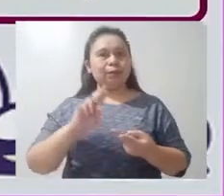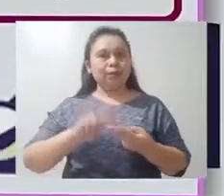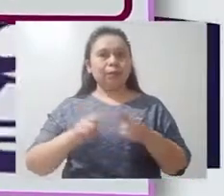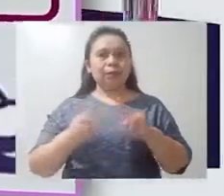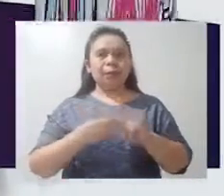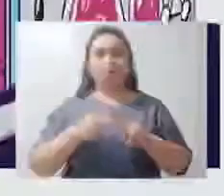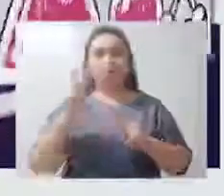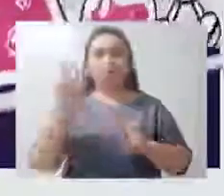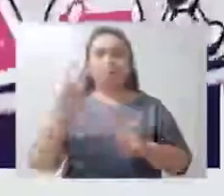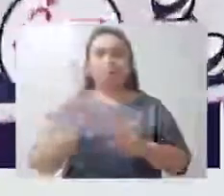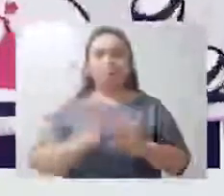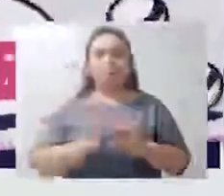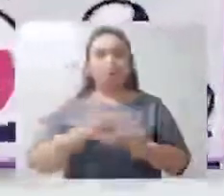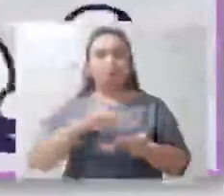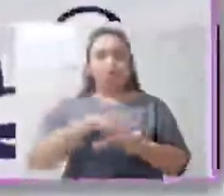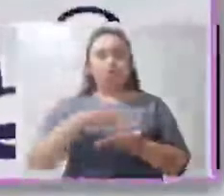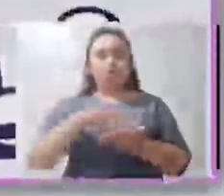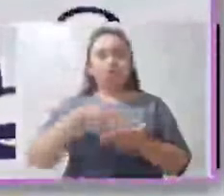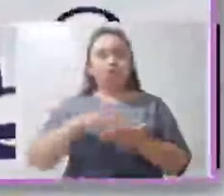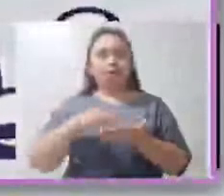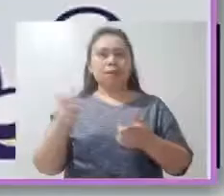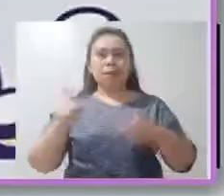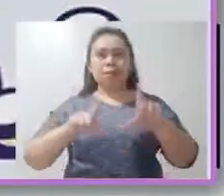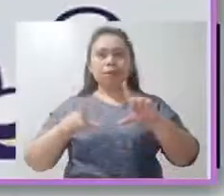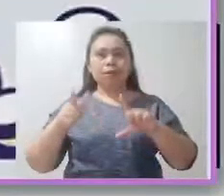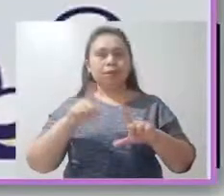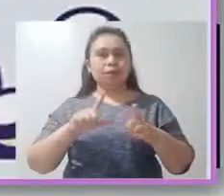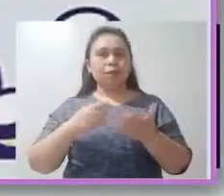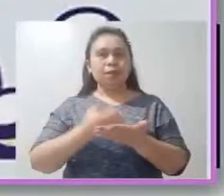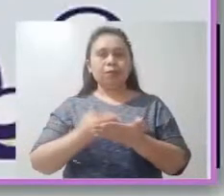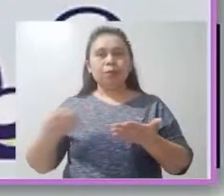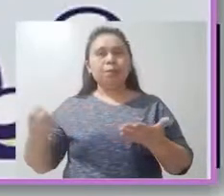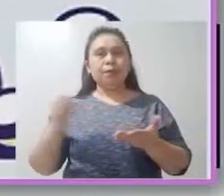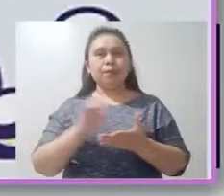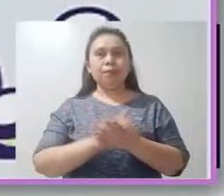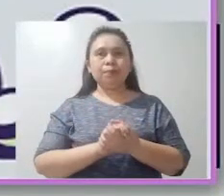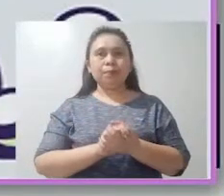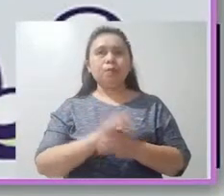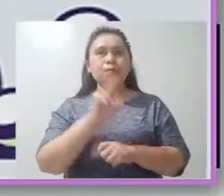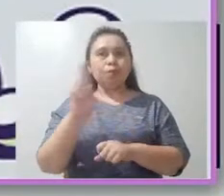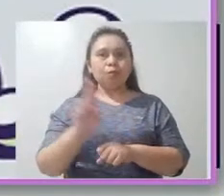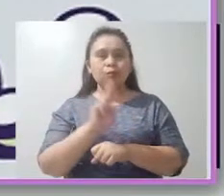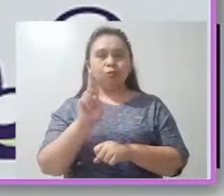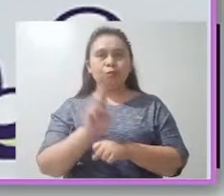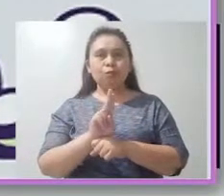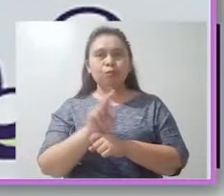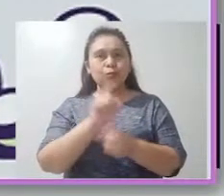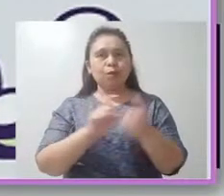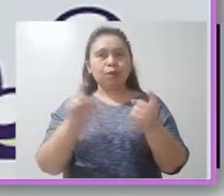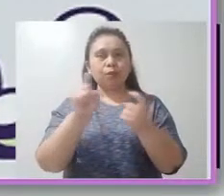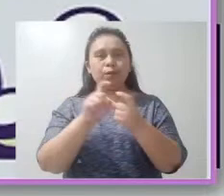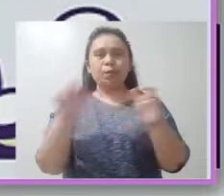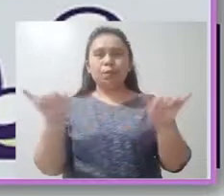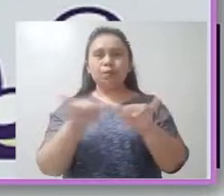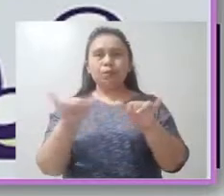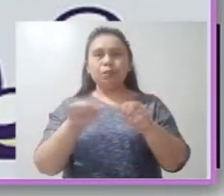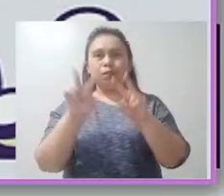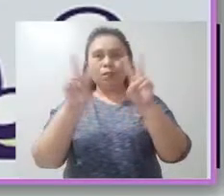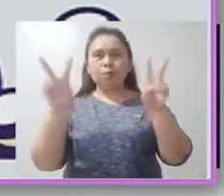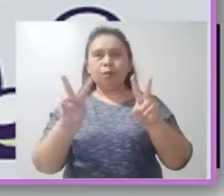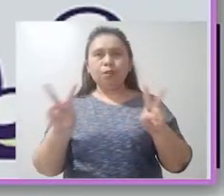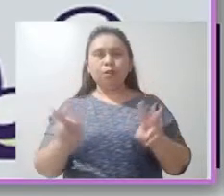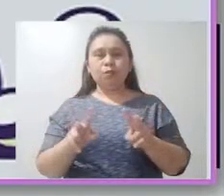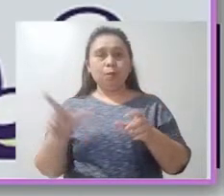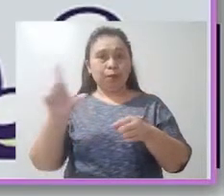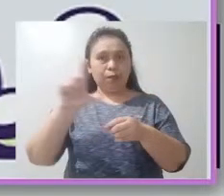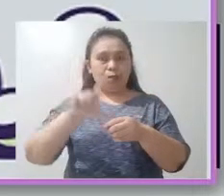Number 2, this is a piece of laboratory equipment used to accurately measure the volume of